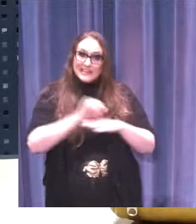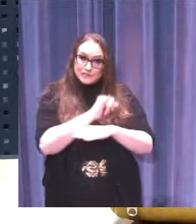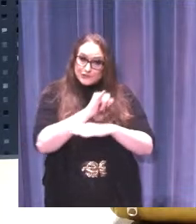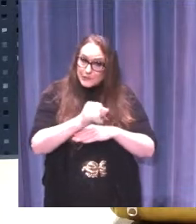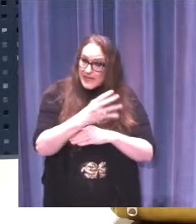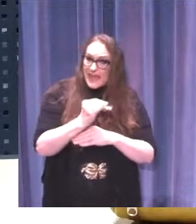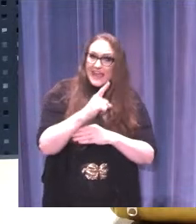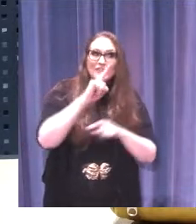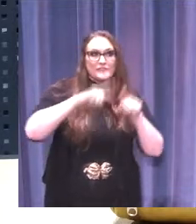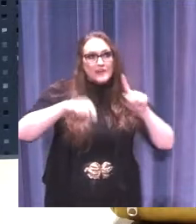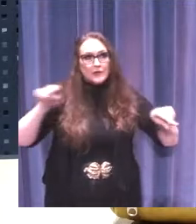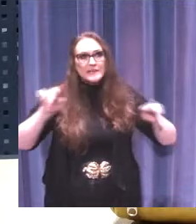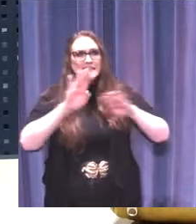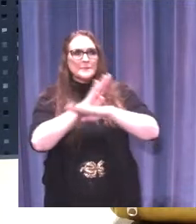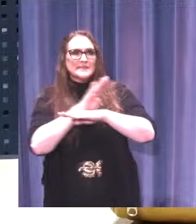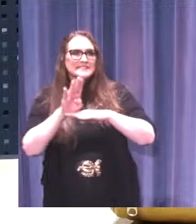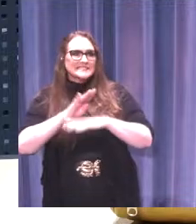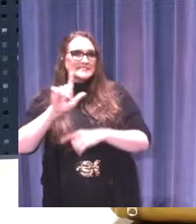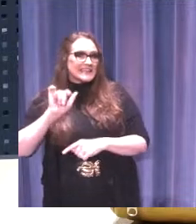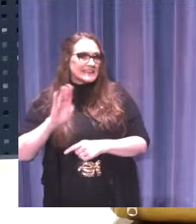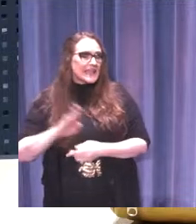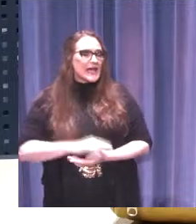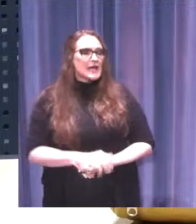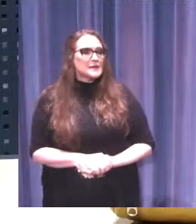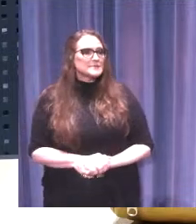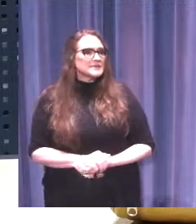and various businesses and labs.